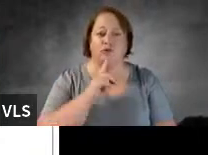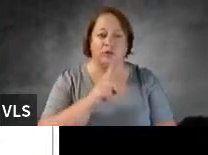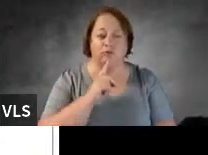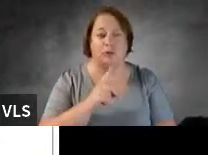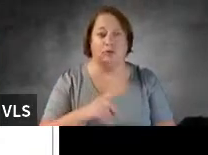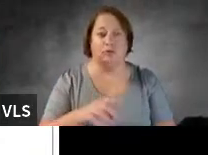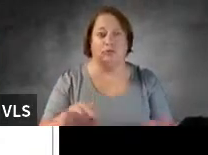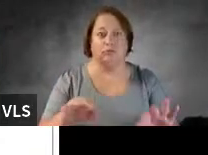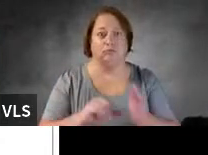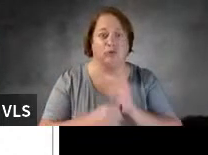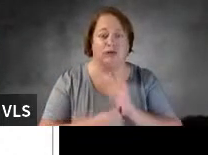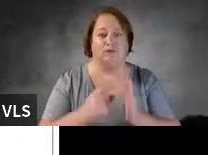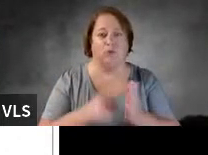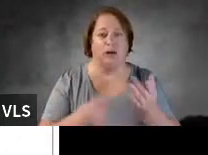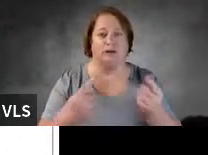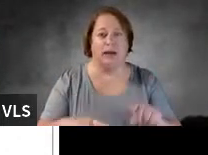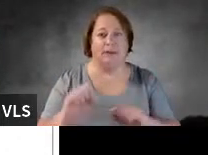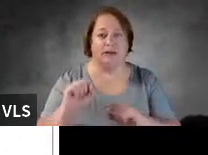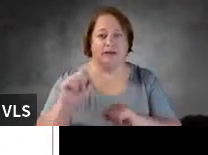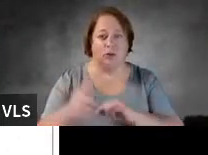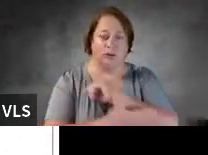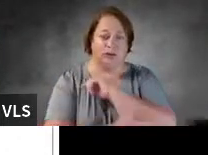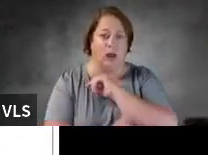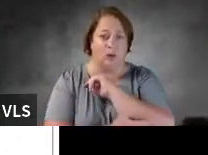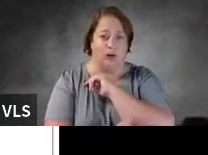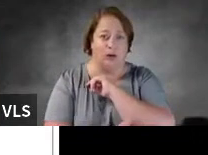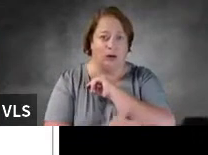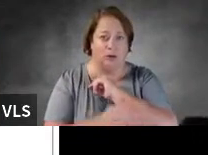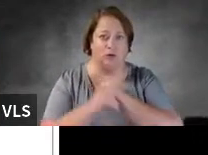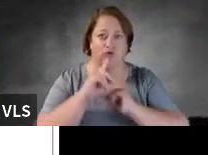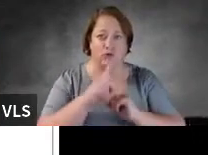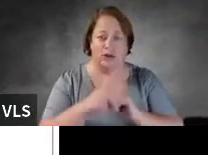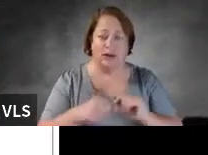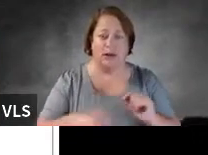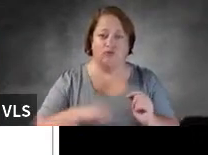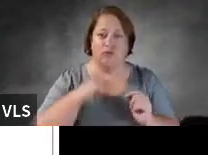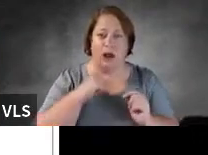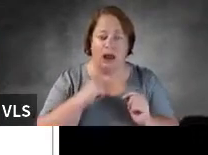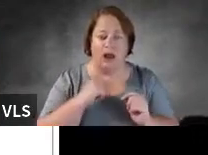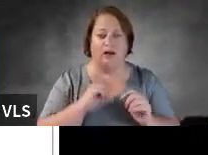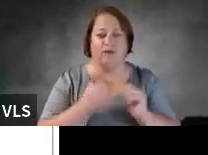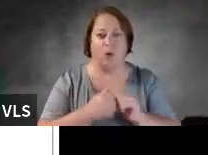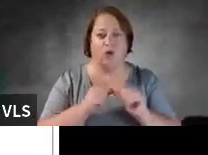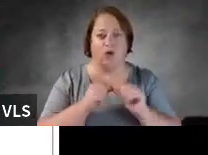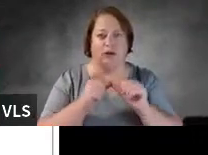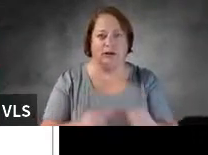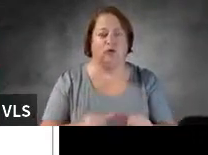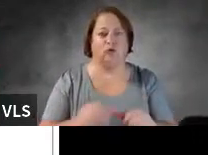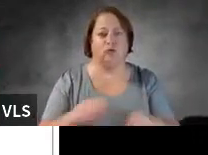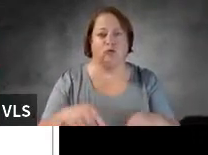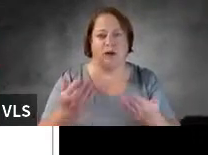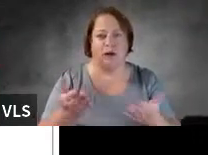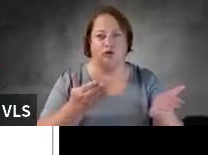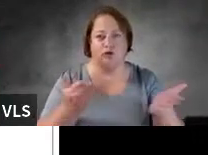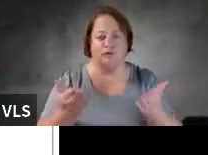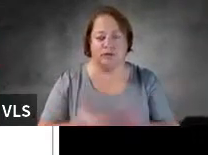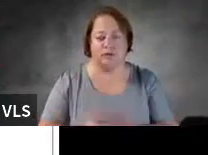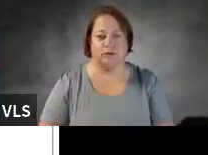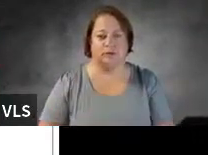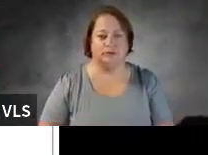in St. Louis County, that is a really, which is a real pride of how we're continuing to provide services across the